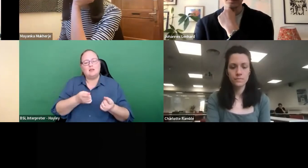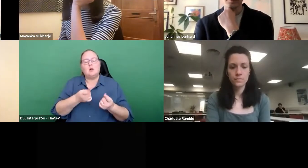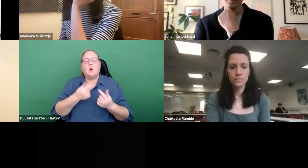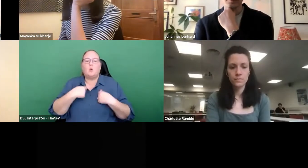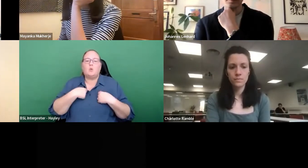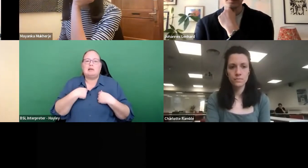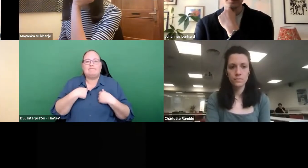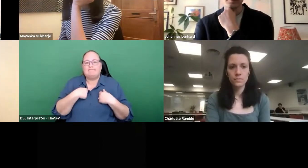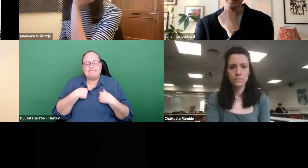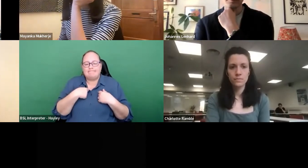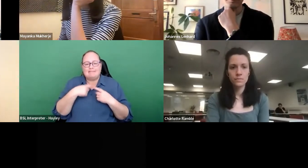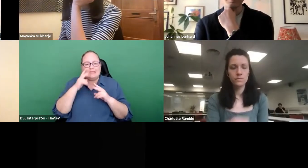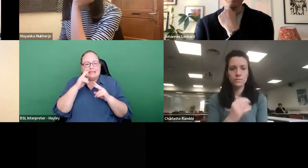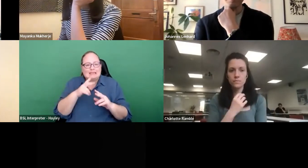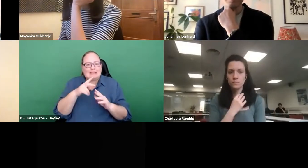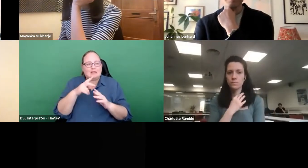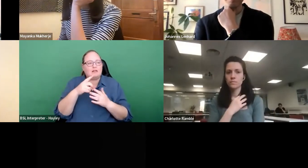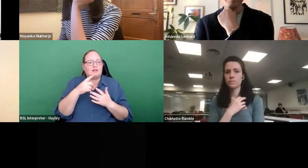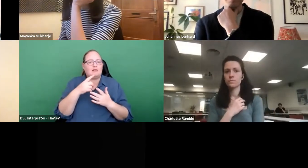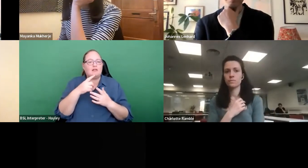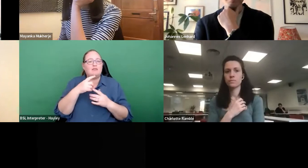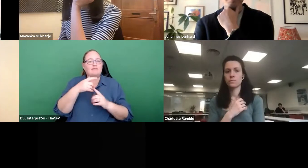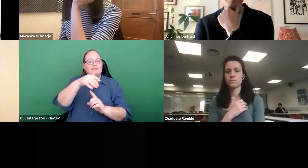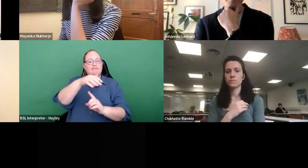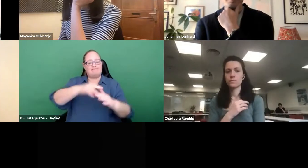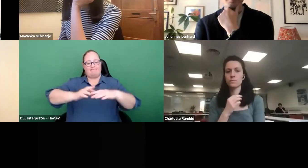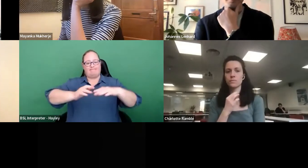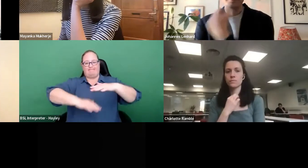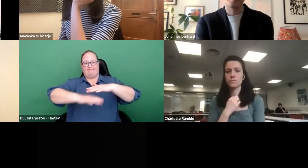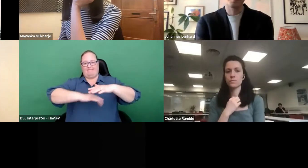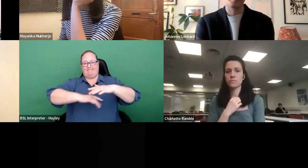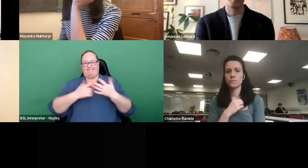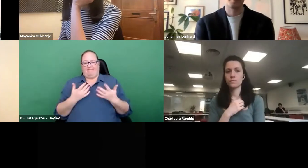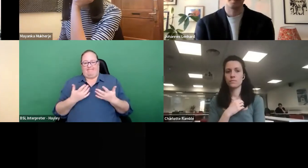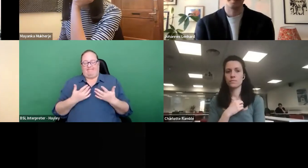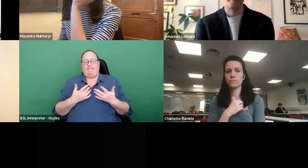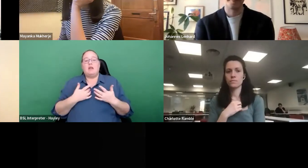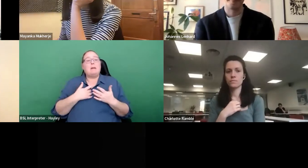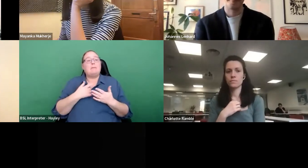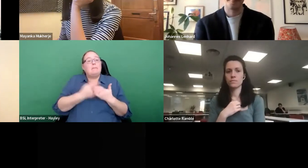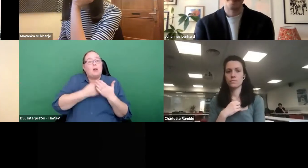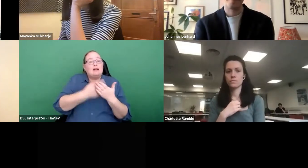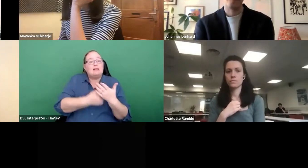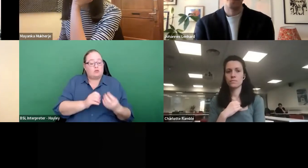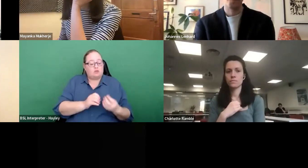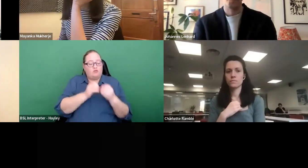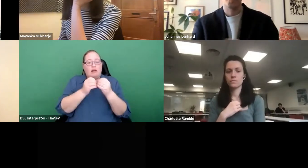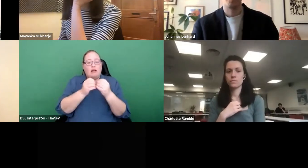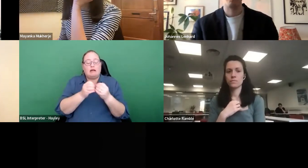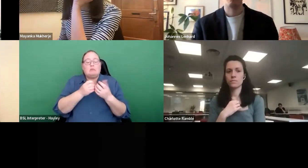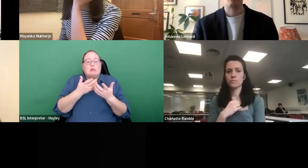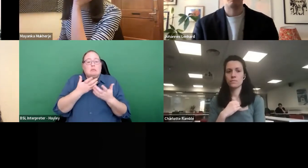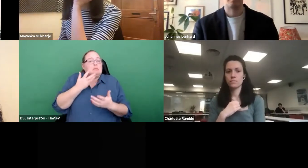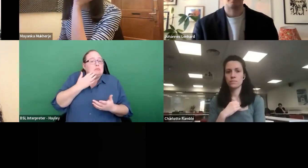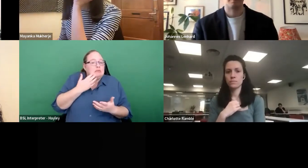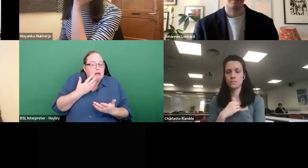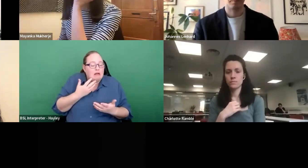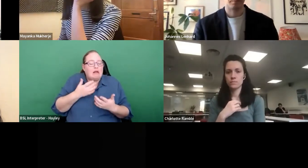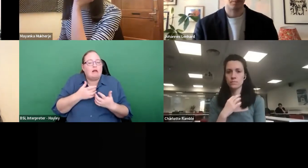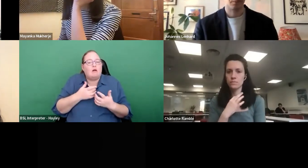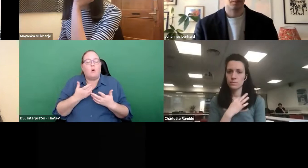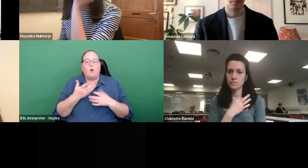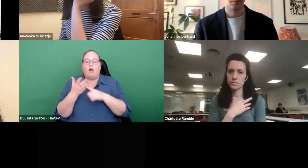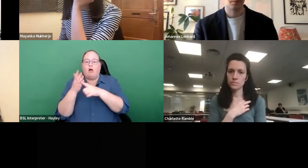we can make costly mistakes, at worst create policy which might even be detrimental to those who we wish to